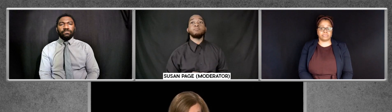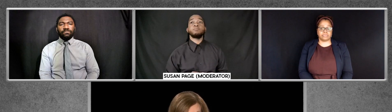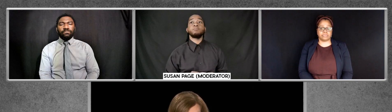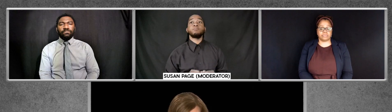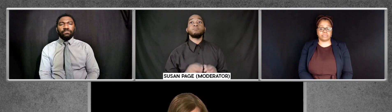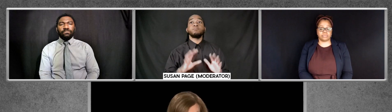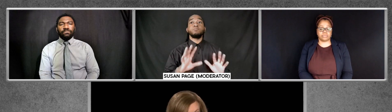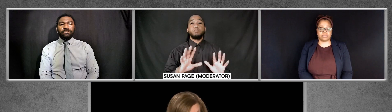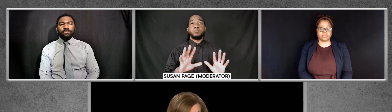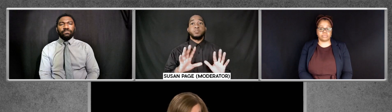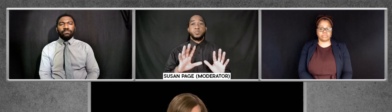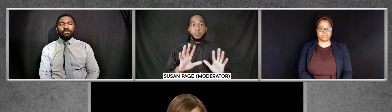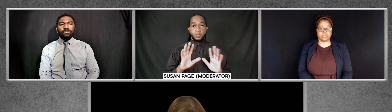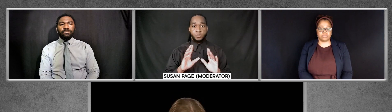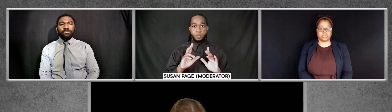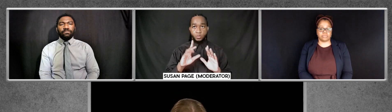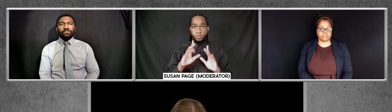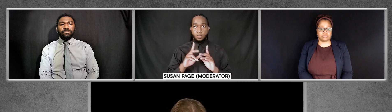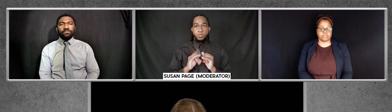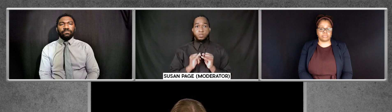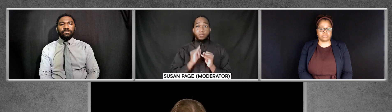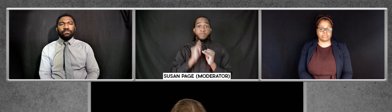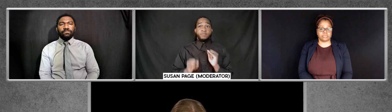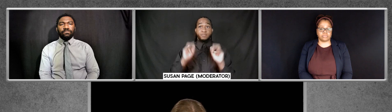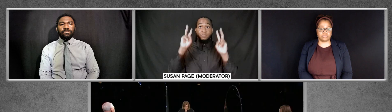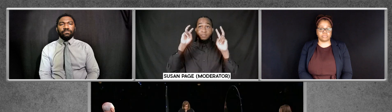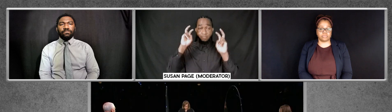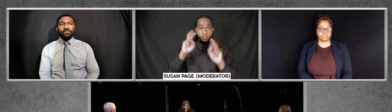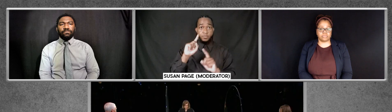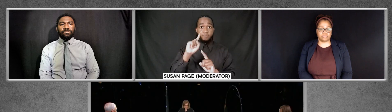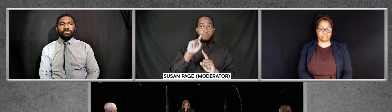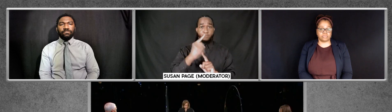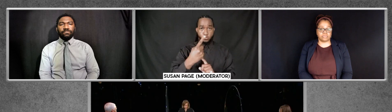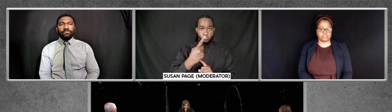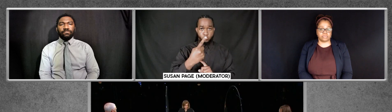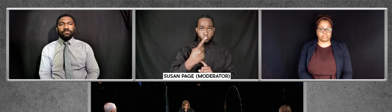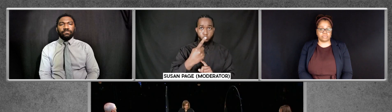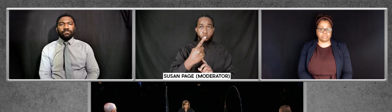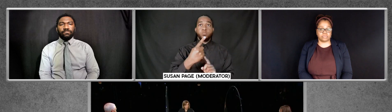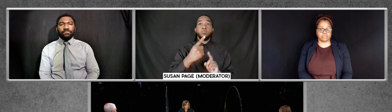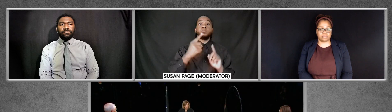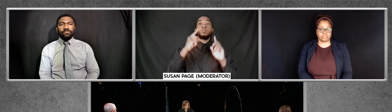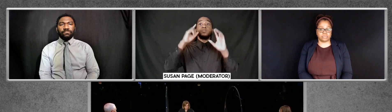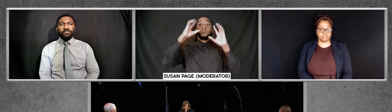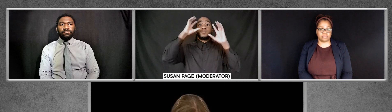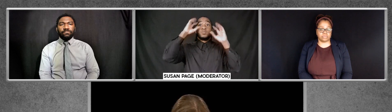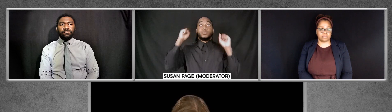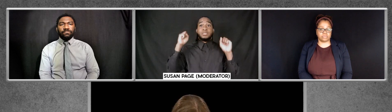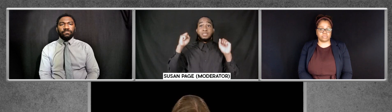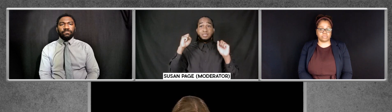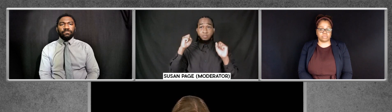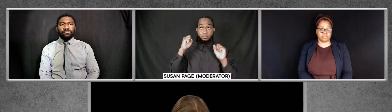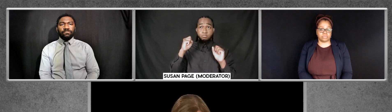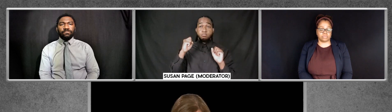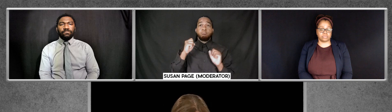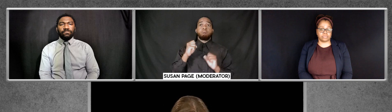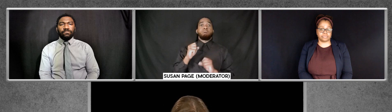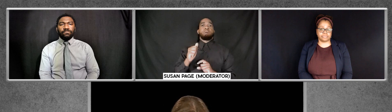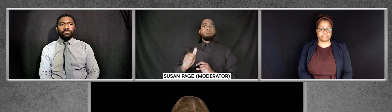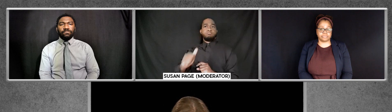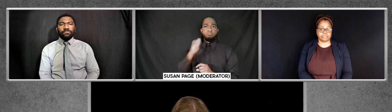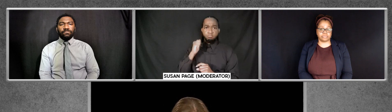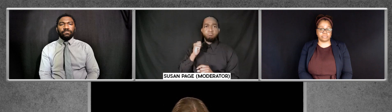the question on our final topic, the election itself. President Trump has several times refused to commit himself to a peaceful transfer